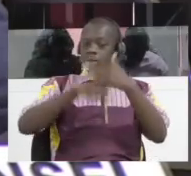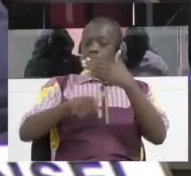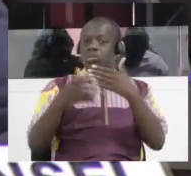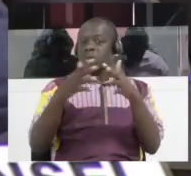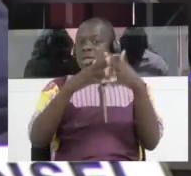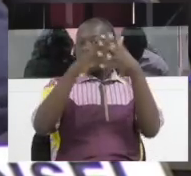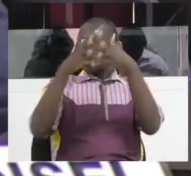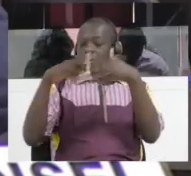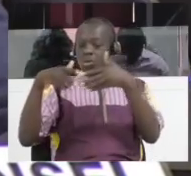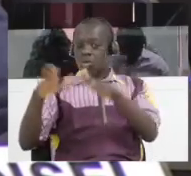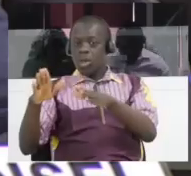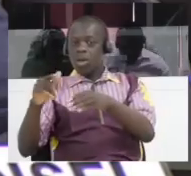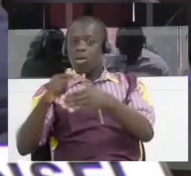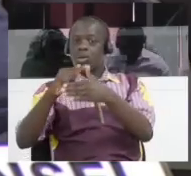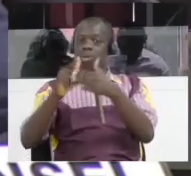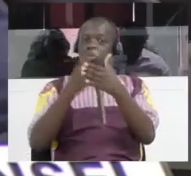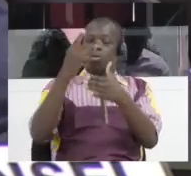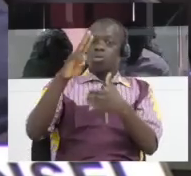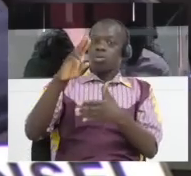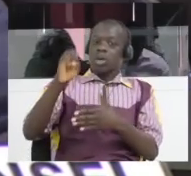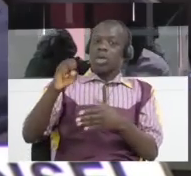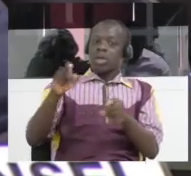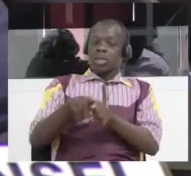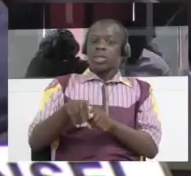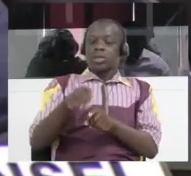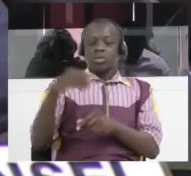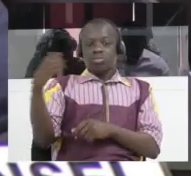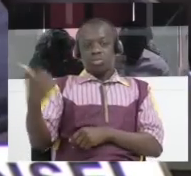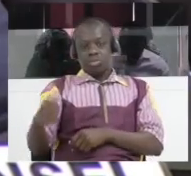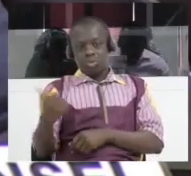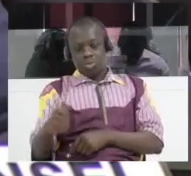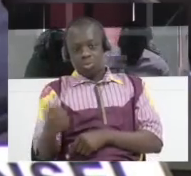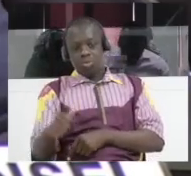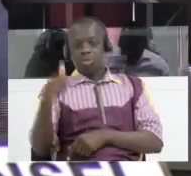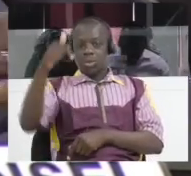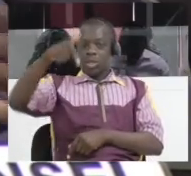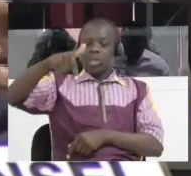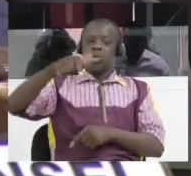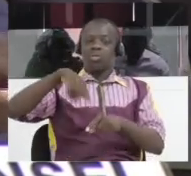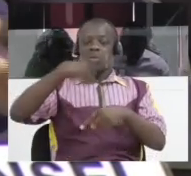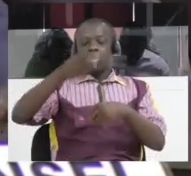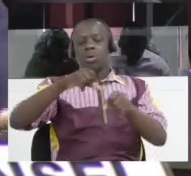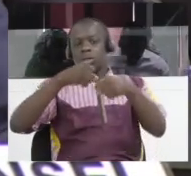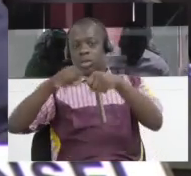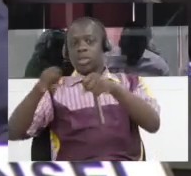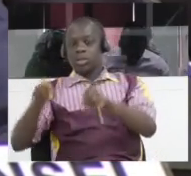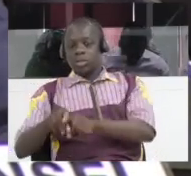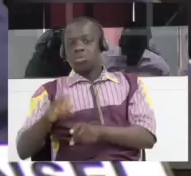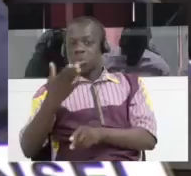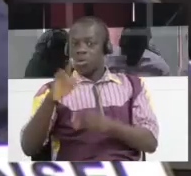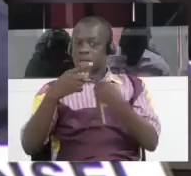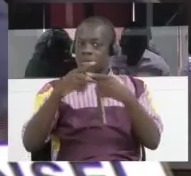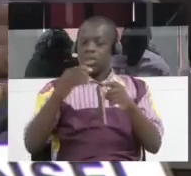system or the U.S. system, criticized the Nigerians for their training because the system was